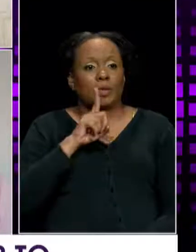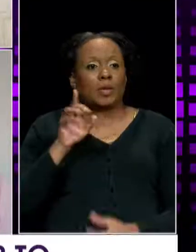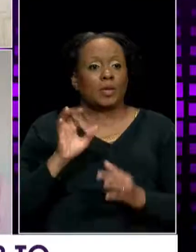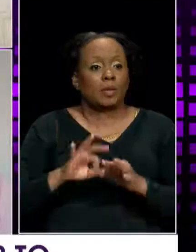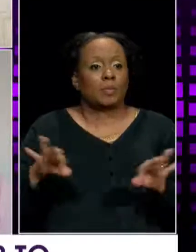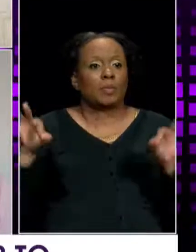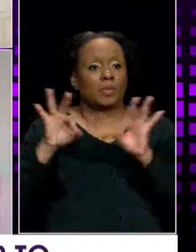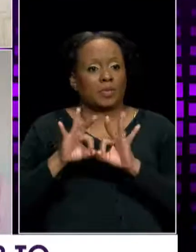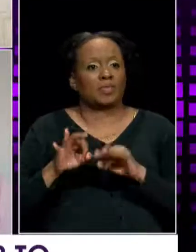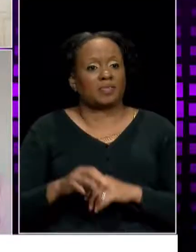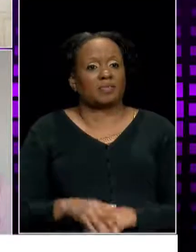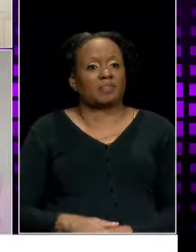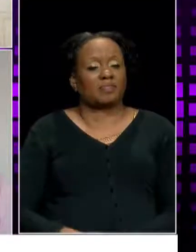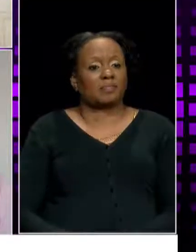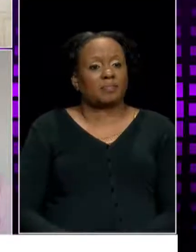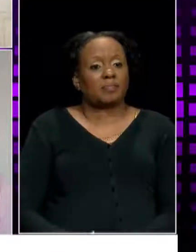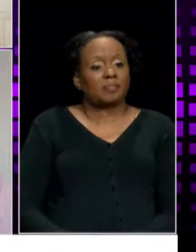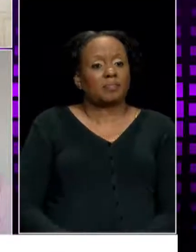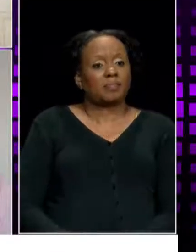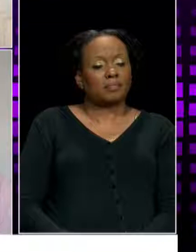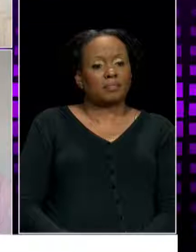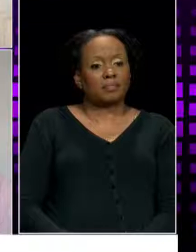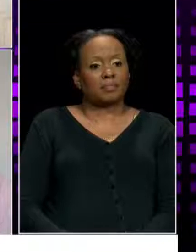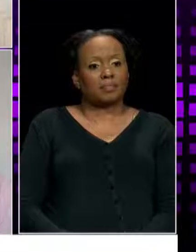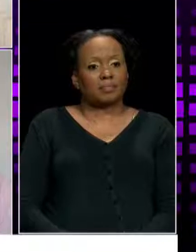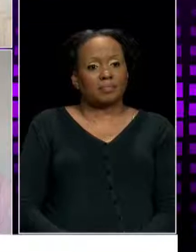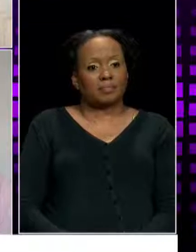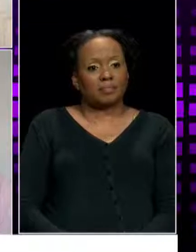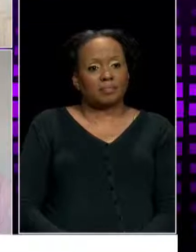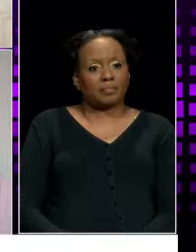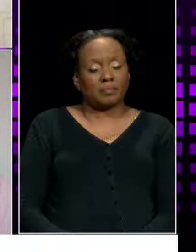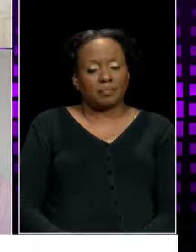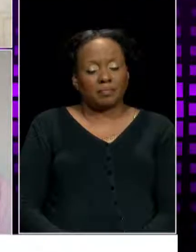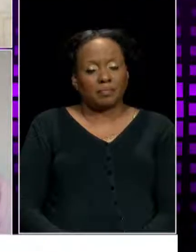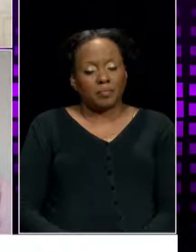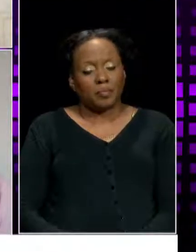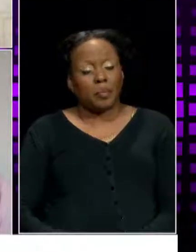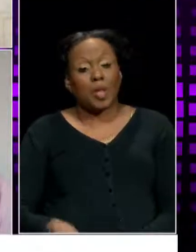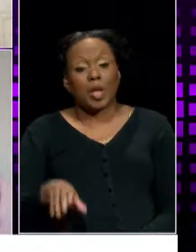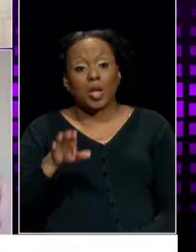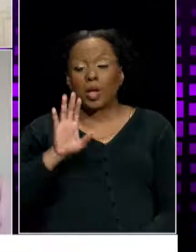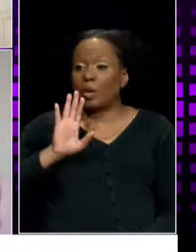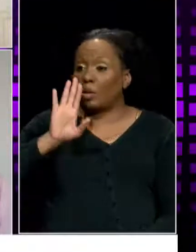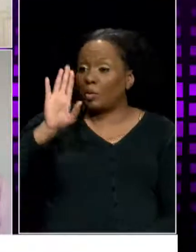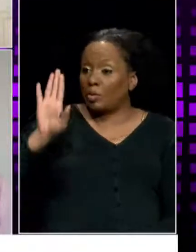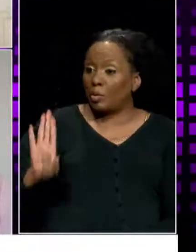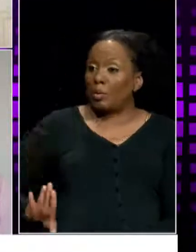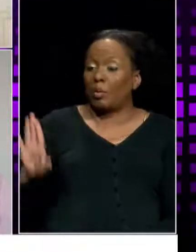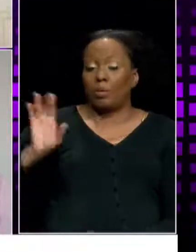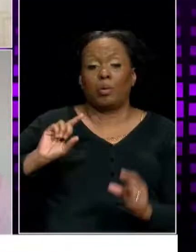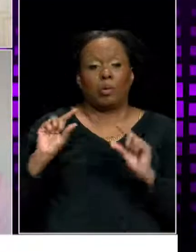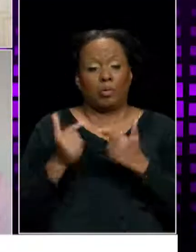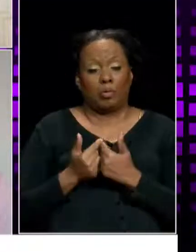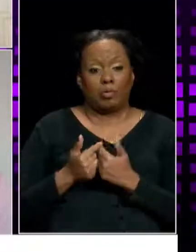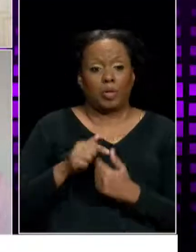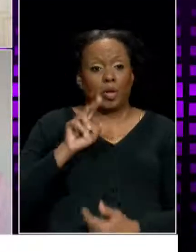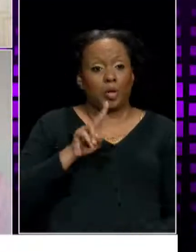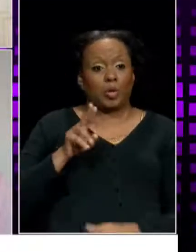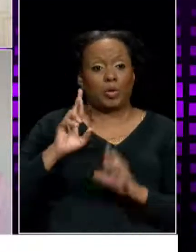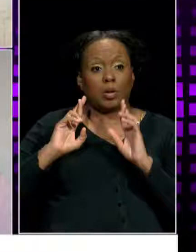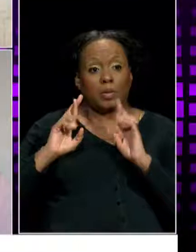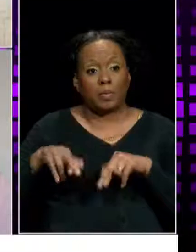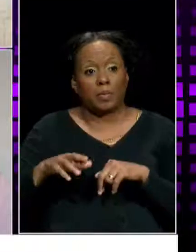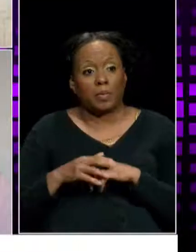Yeah. How has your report tended to this? Have you taken an opportunity to look at the views of young persons on middle